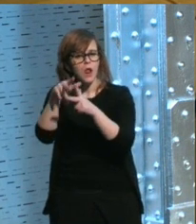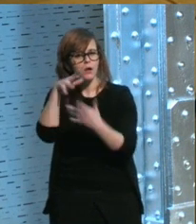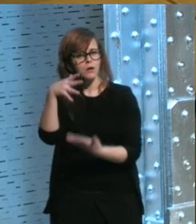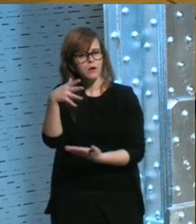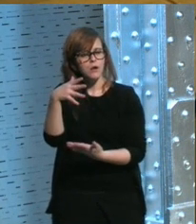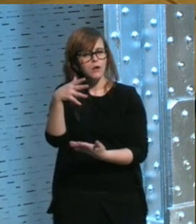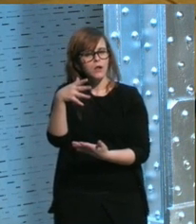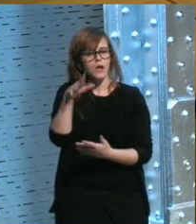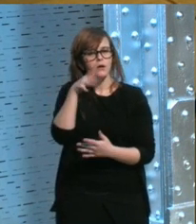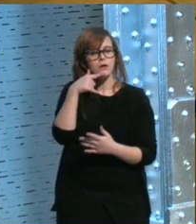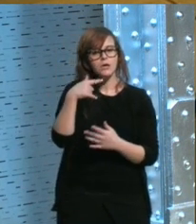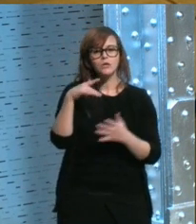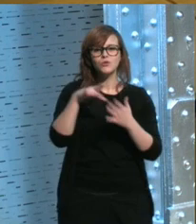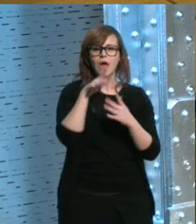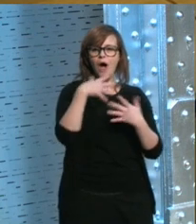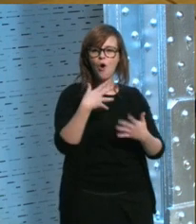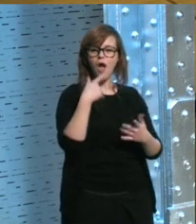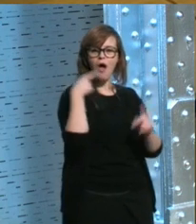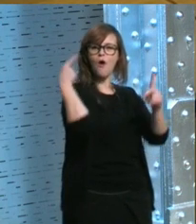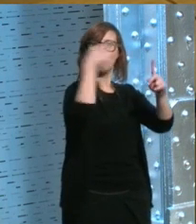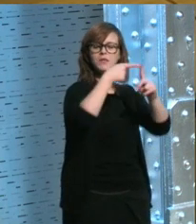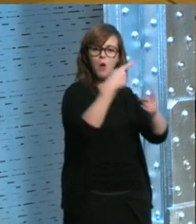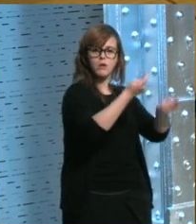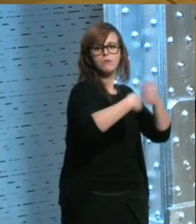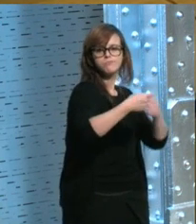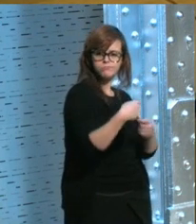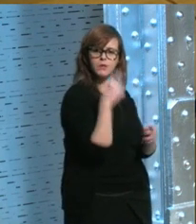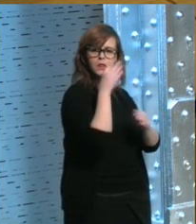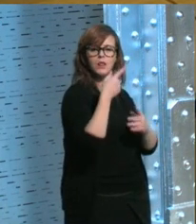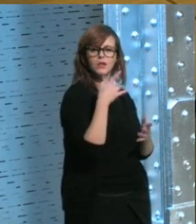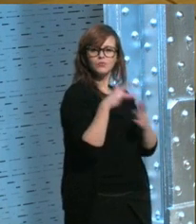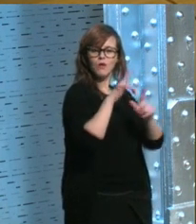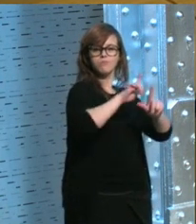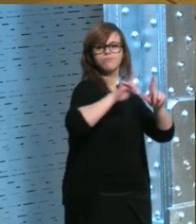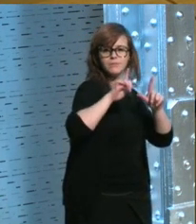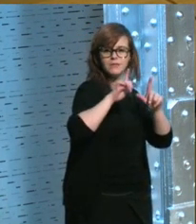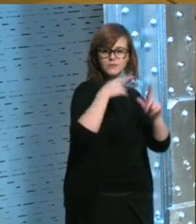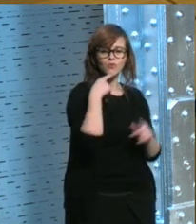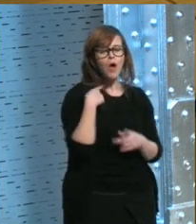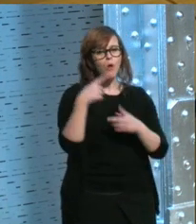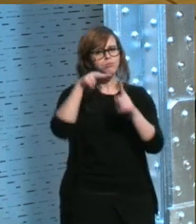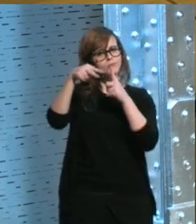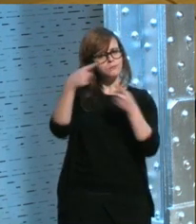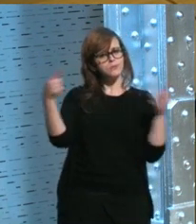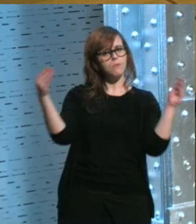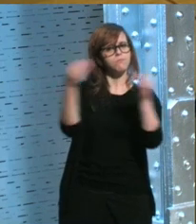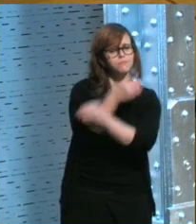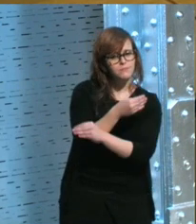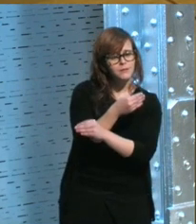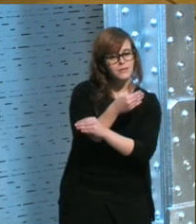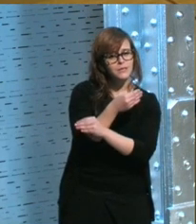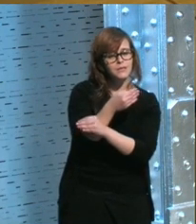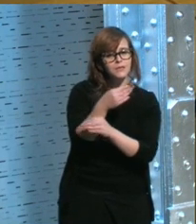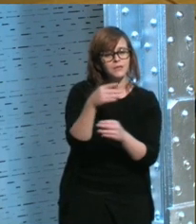entrepreneur focus on business and the other one an activist, in some way they are opposing. And in this way,